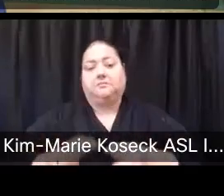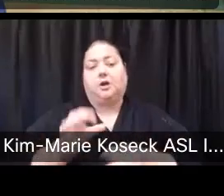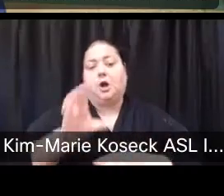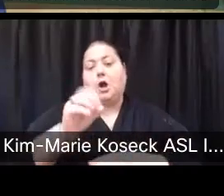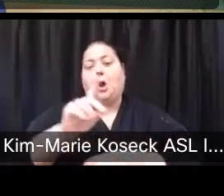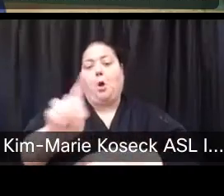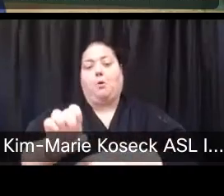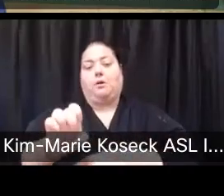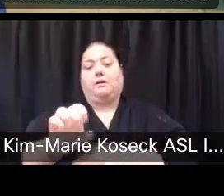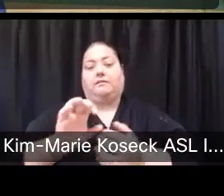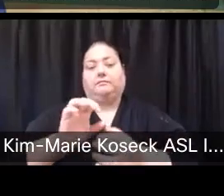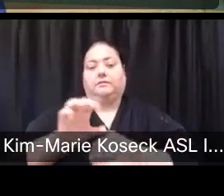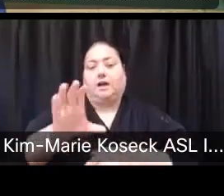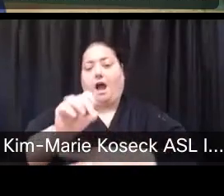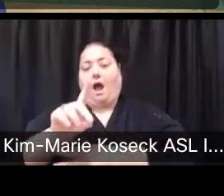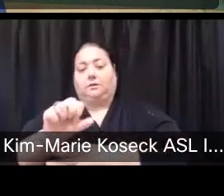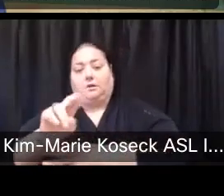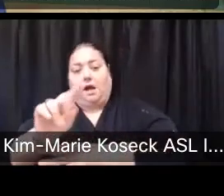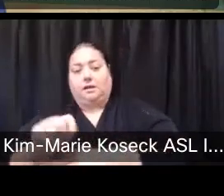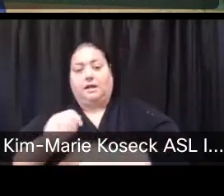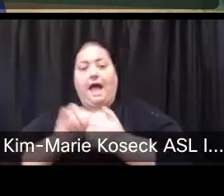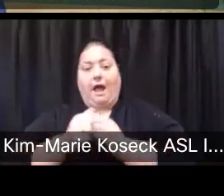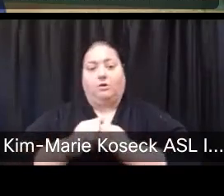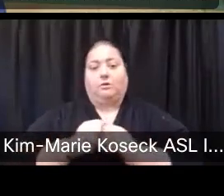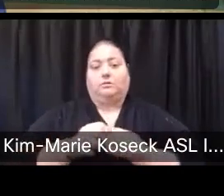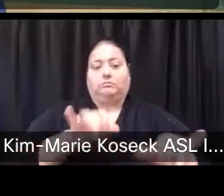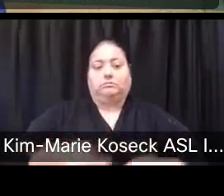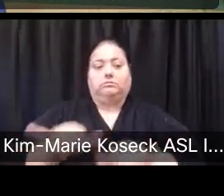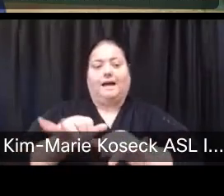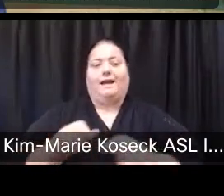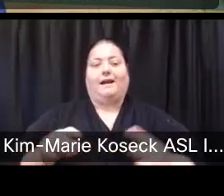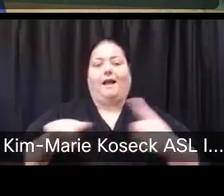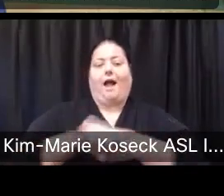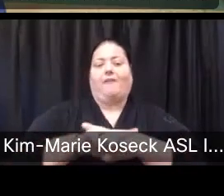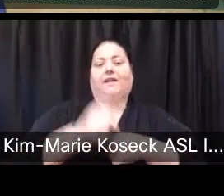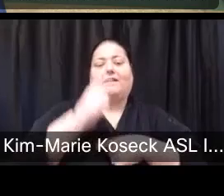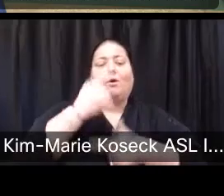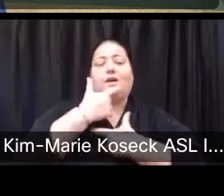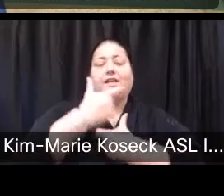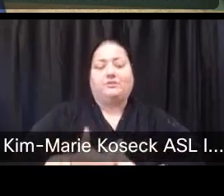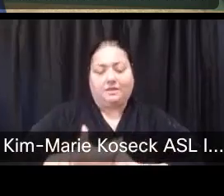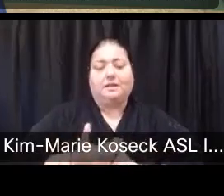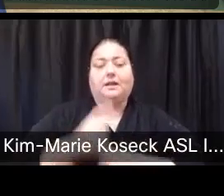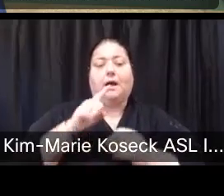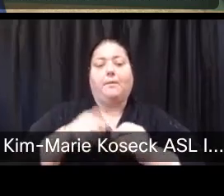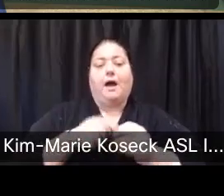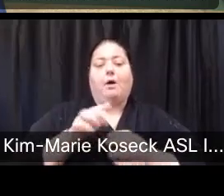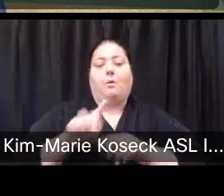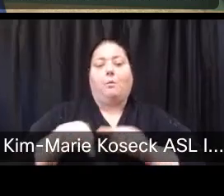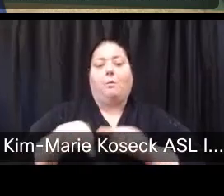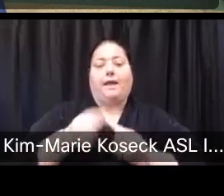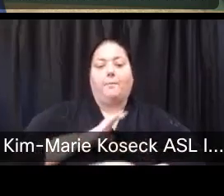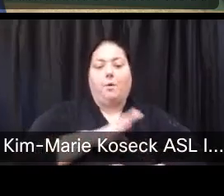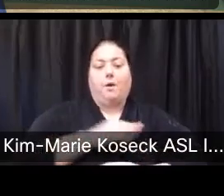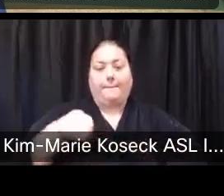outlines expected standards of conduct for board members, and a conflict of interest policy, which includes information on when a board member should and should